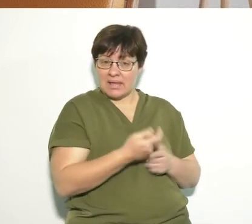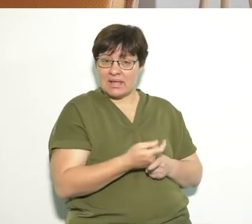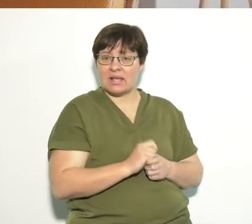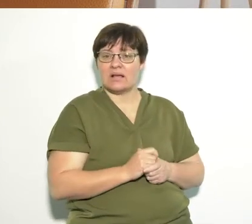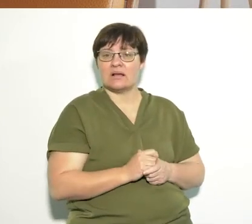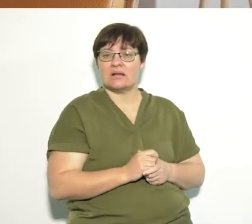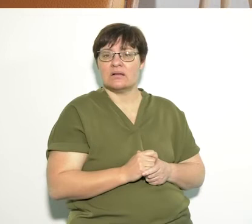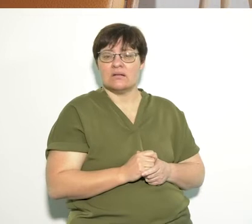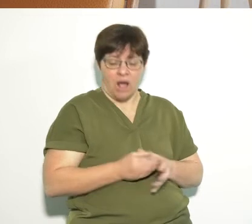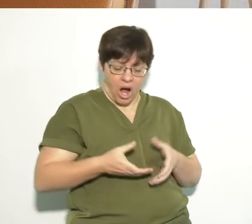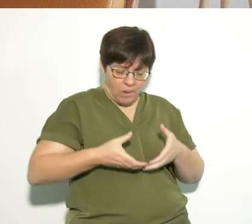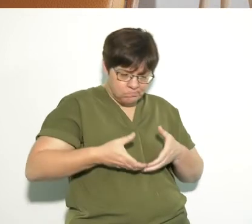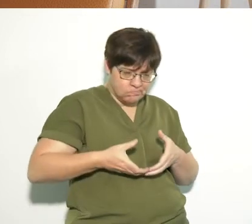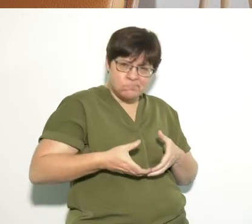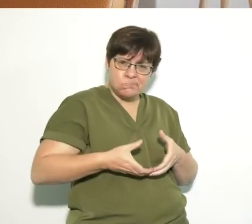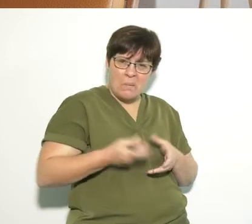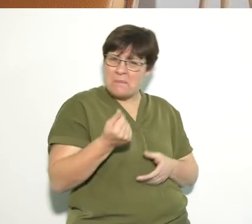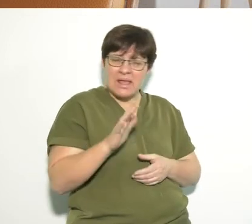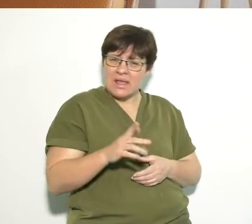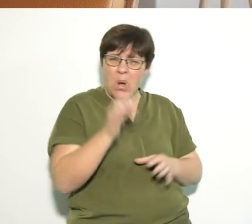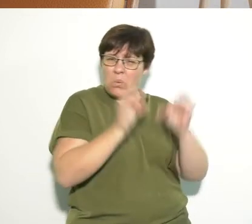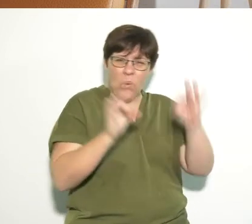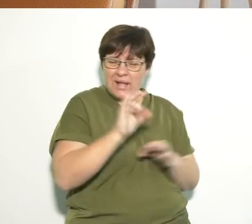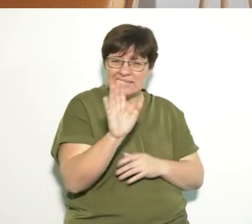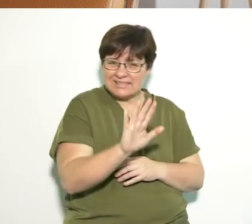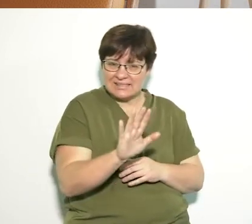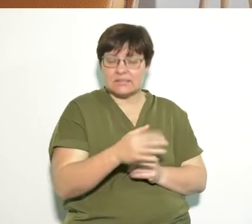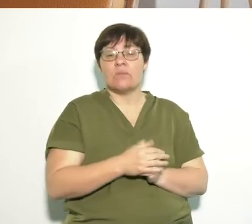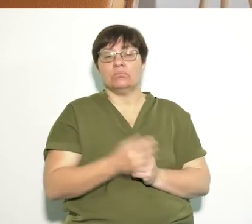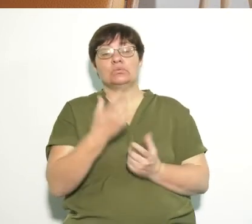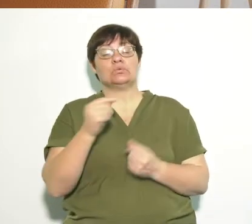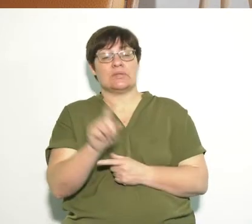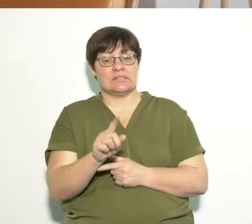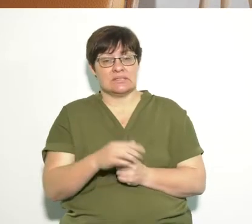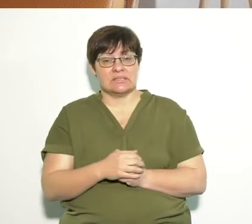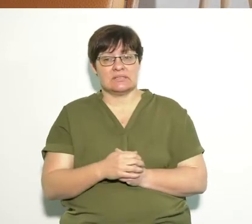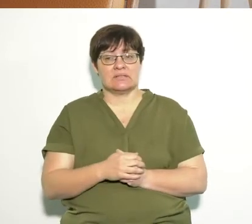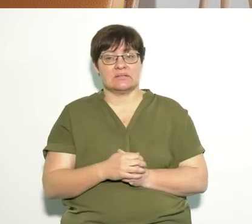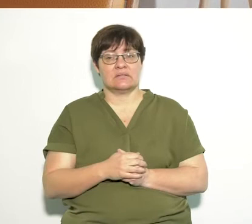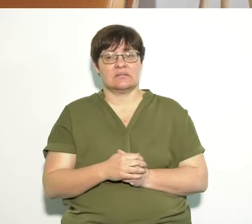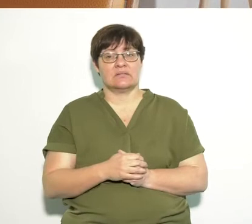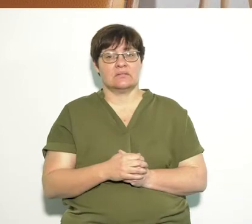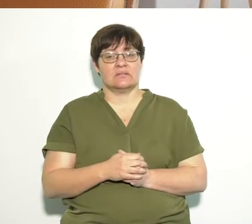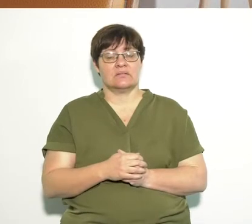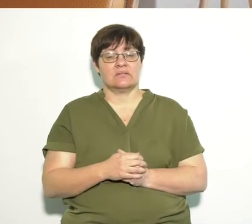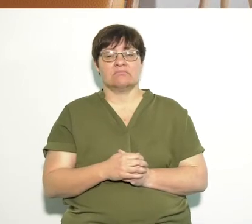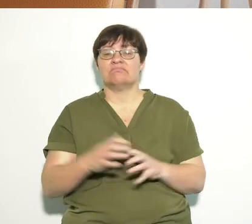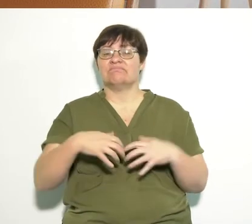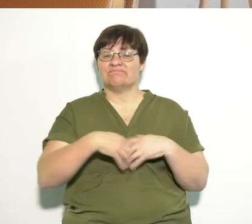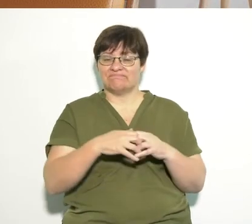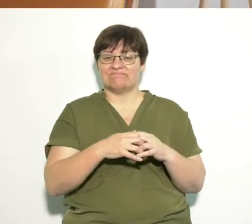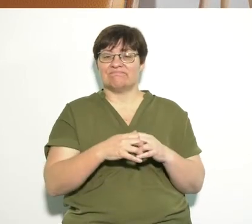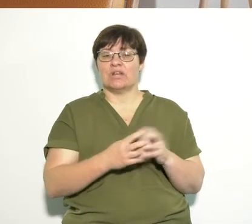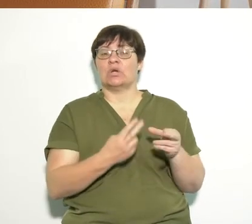having a whole wallet or a whole handbag full of coins, what we rather would do is